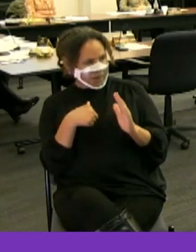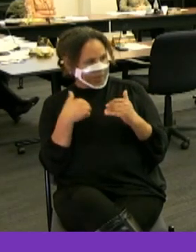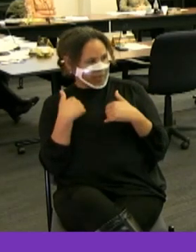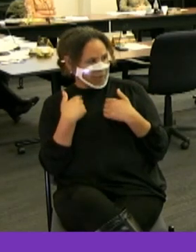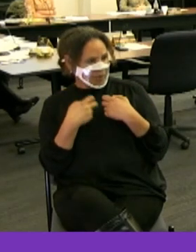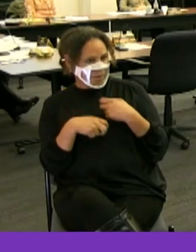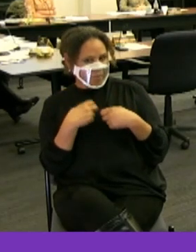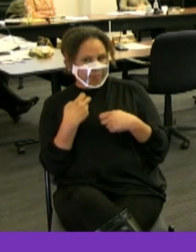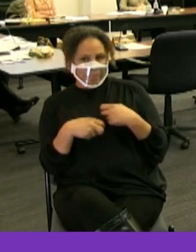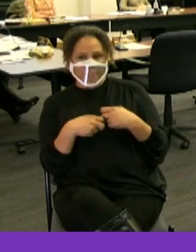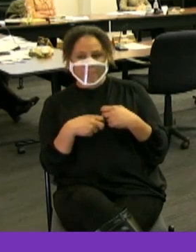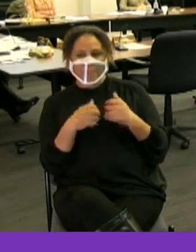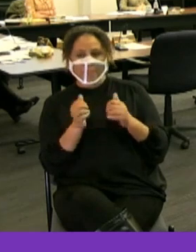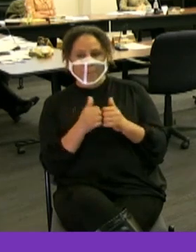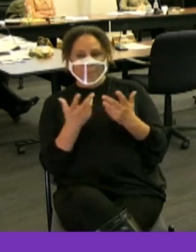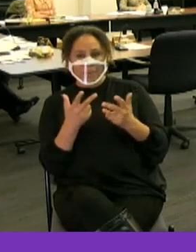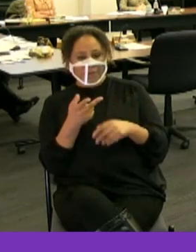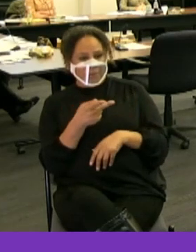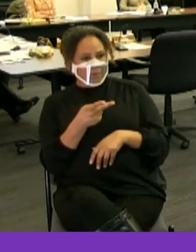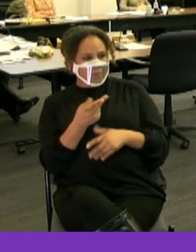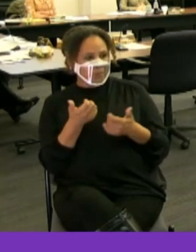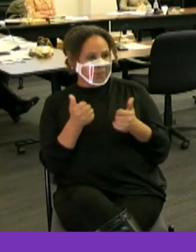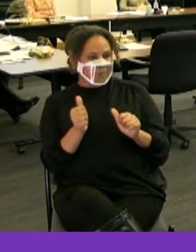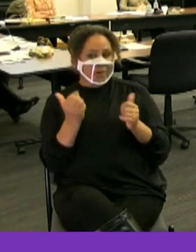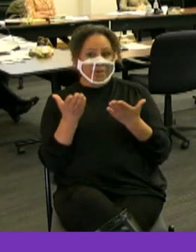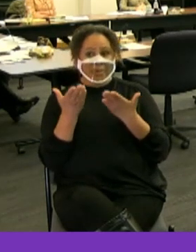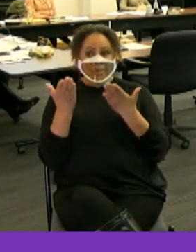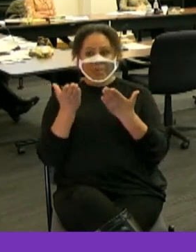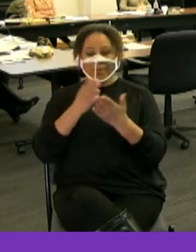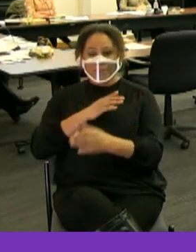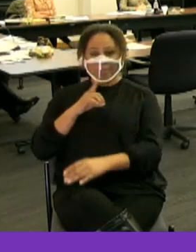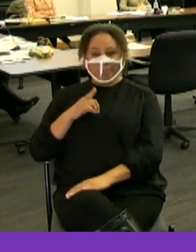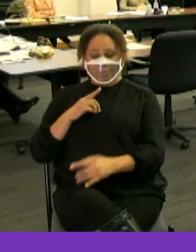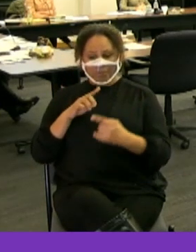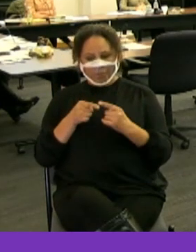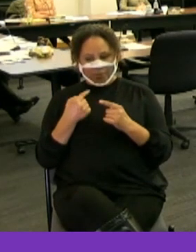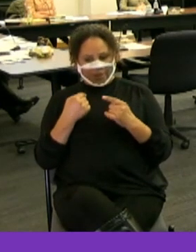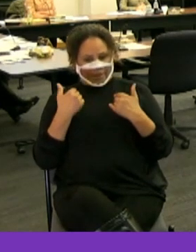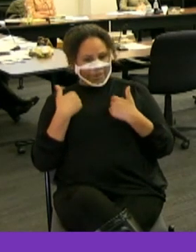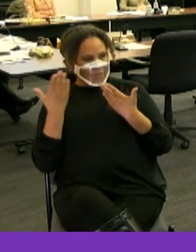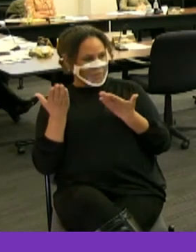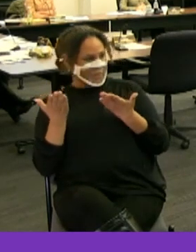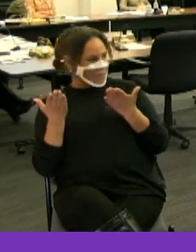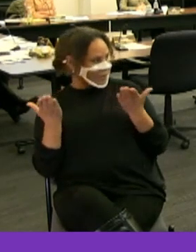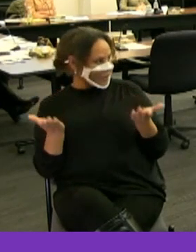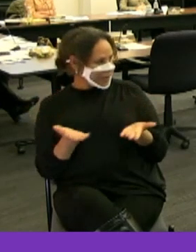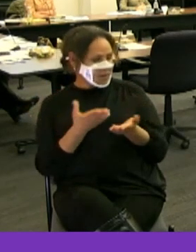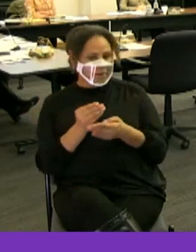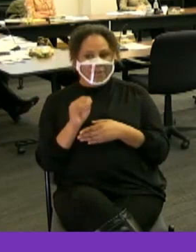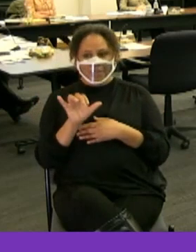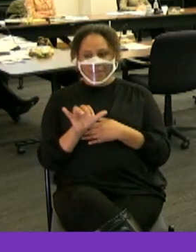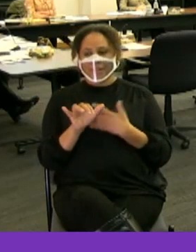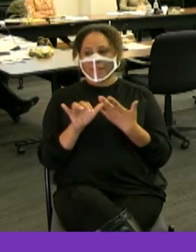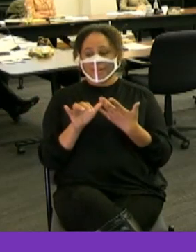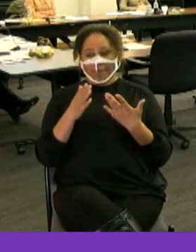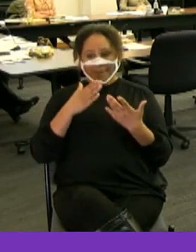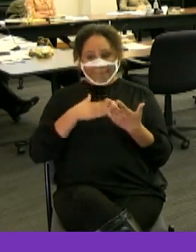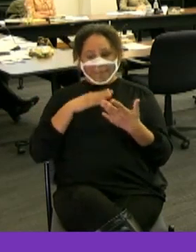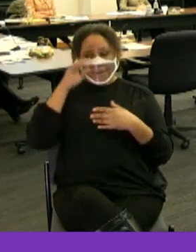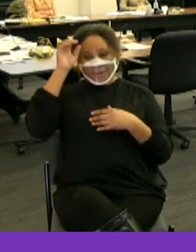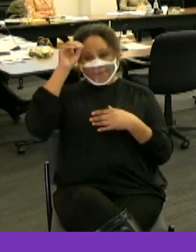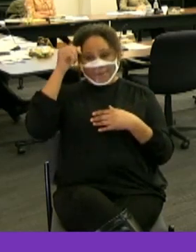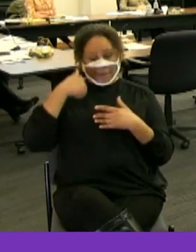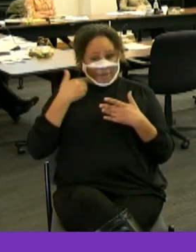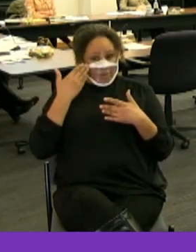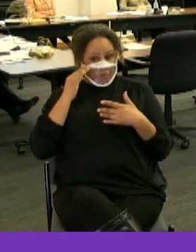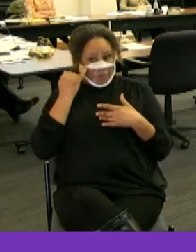a problem with what you two are trying to bring to the board when we really have the services here. And that's where I sit. And I don't know if anyone